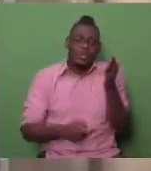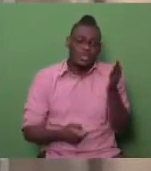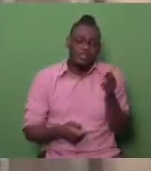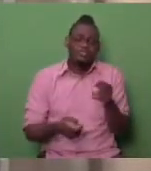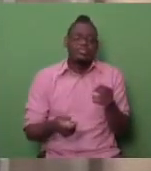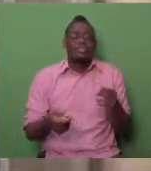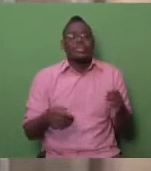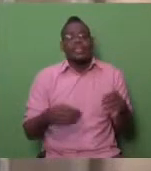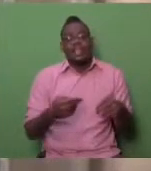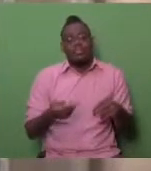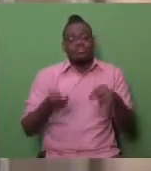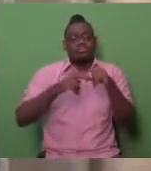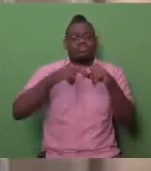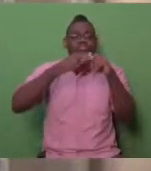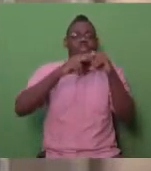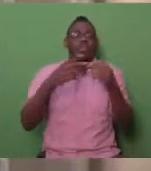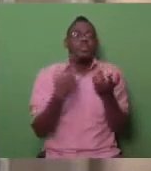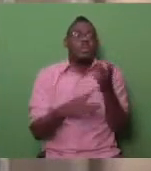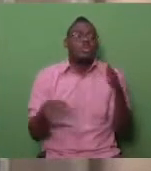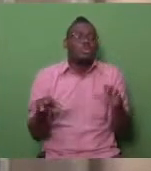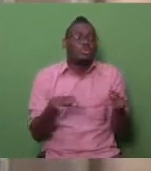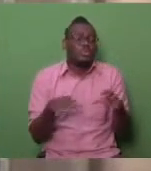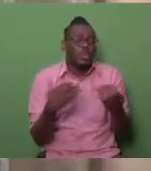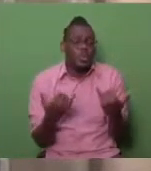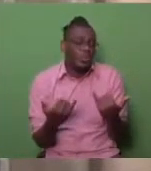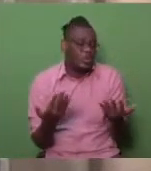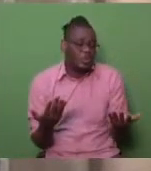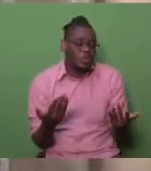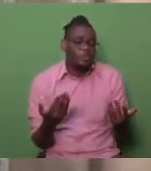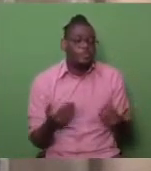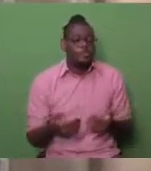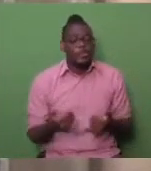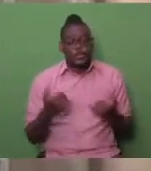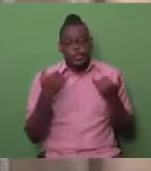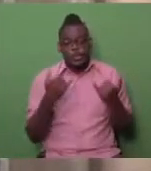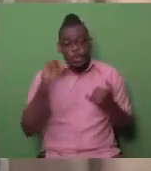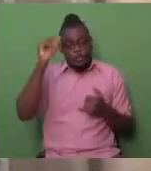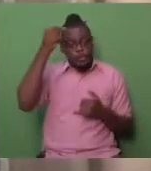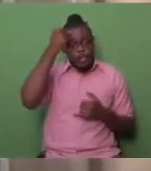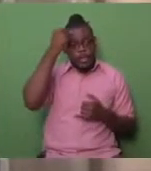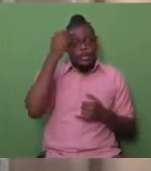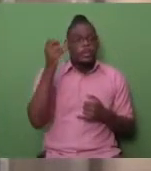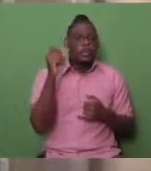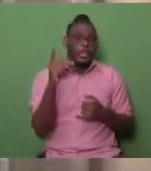previous position and returned to the UNC program of zero rating basic items.